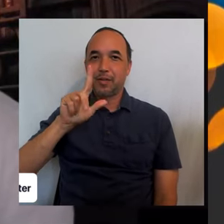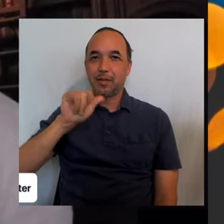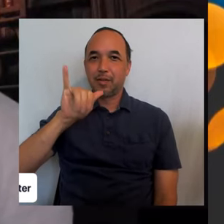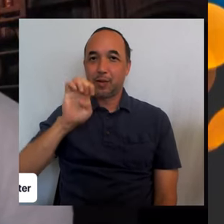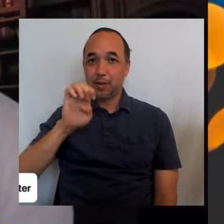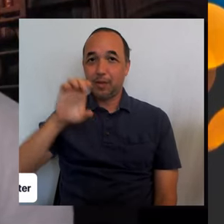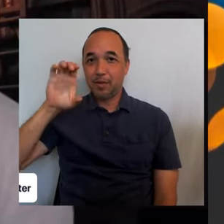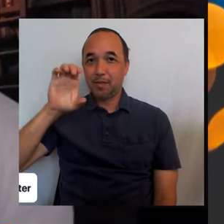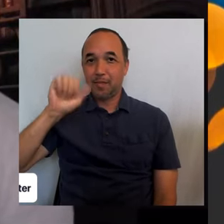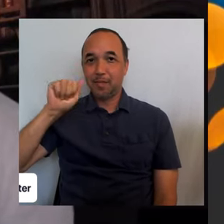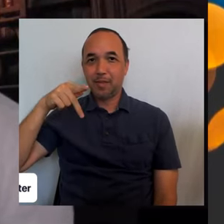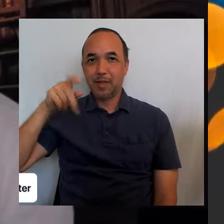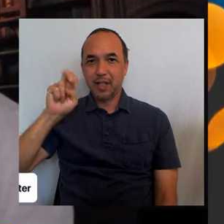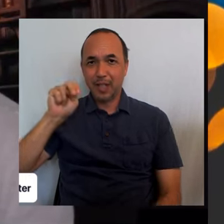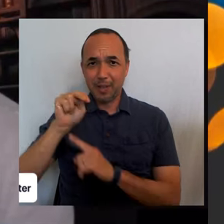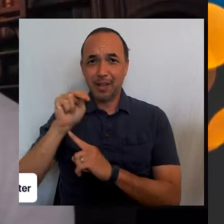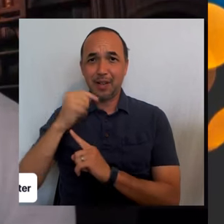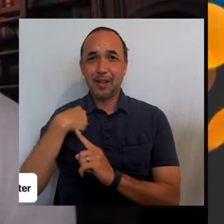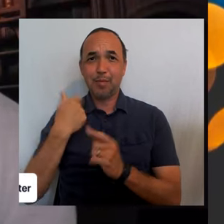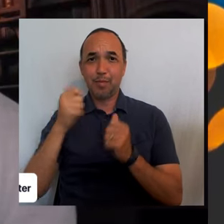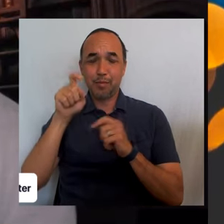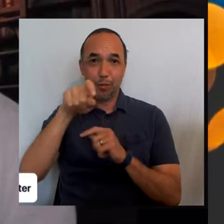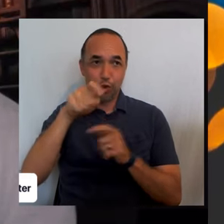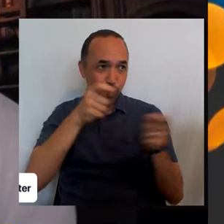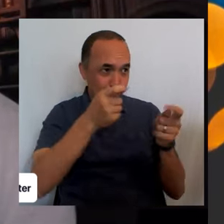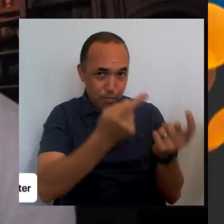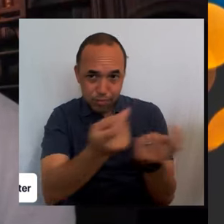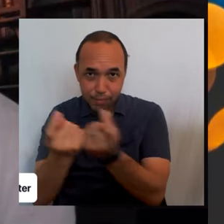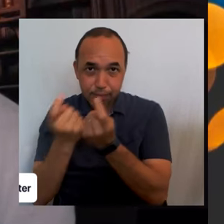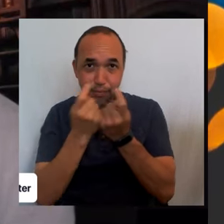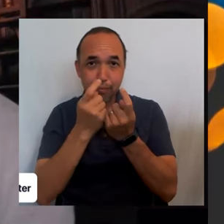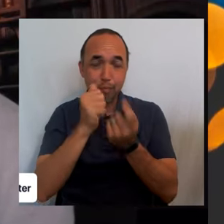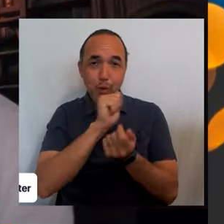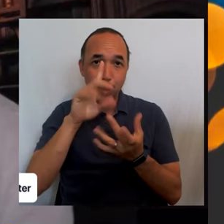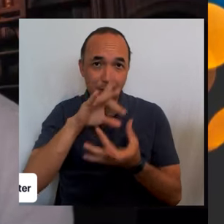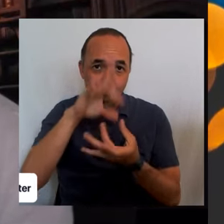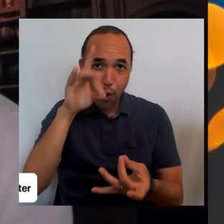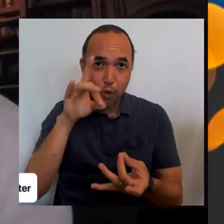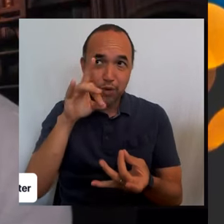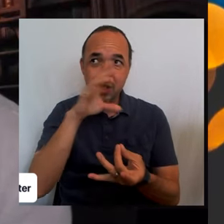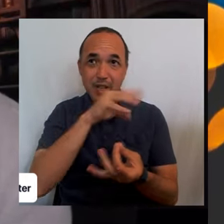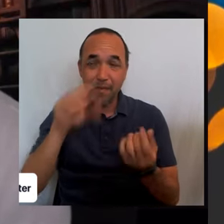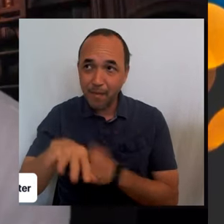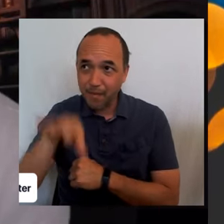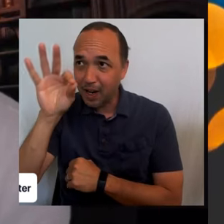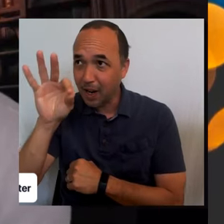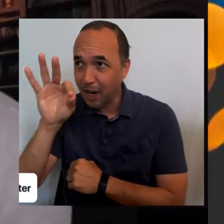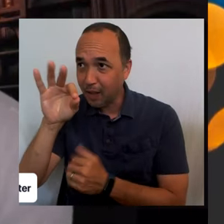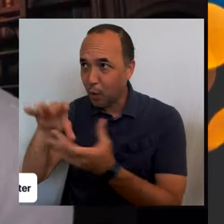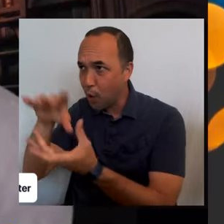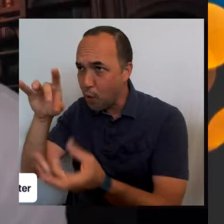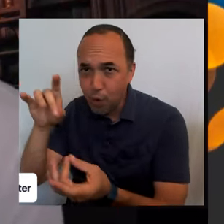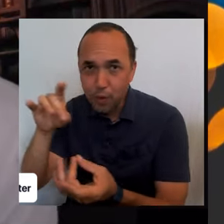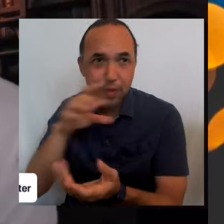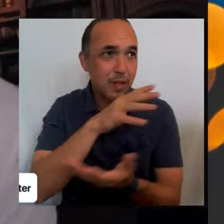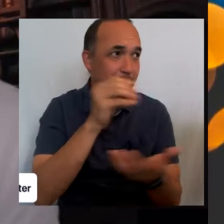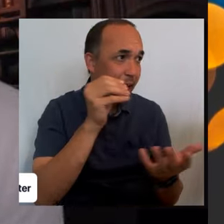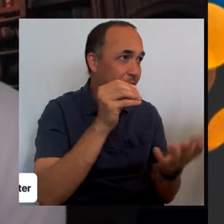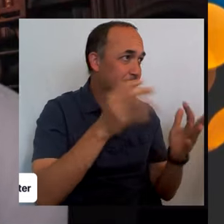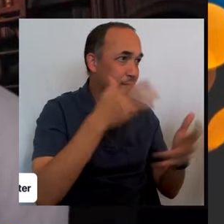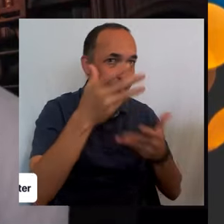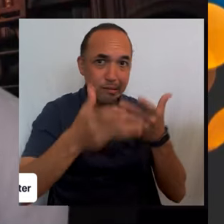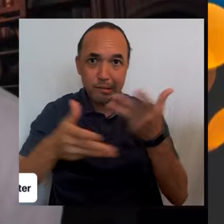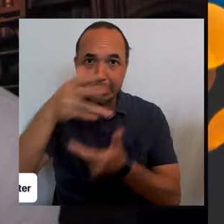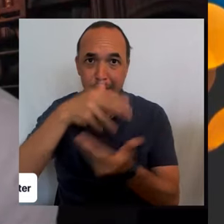ghost wrangler and phantasm finder for Momentus. Nice to have you with us today. We are in for